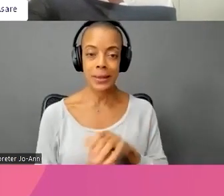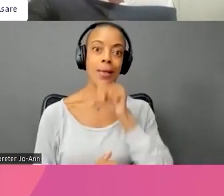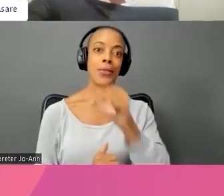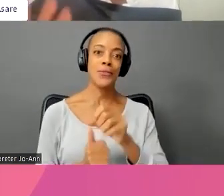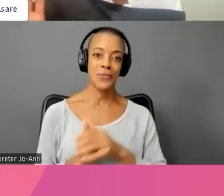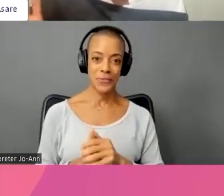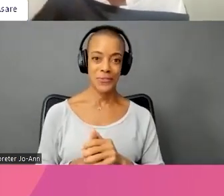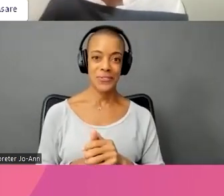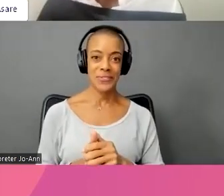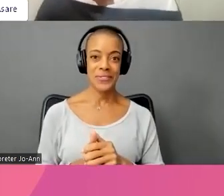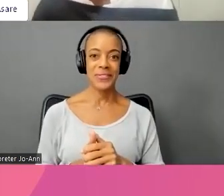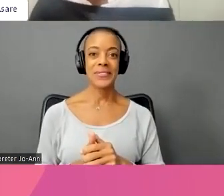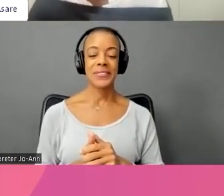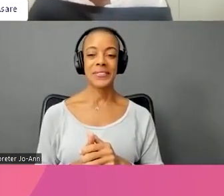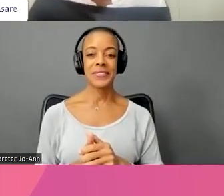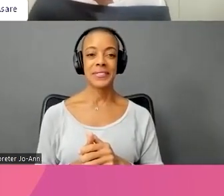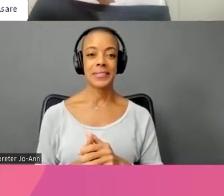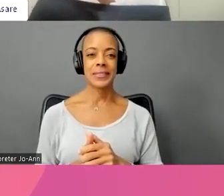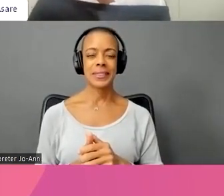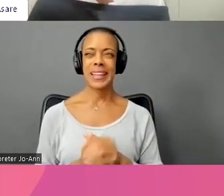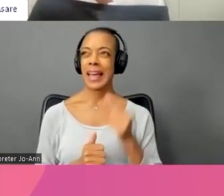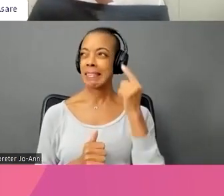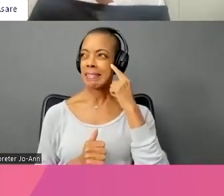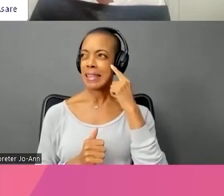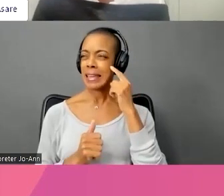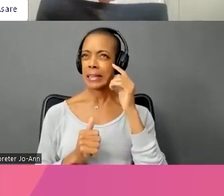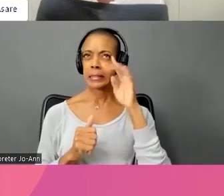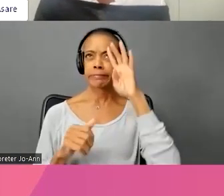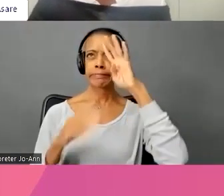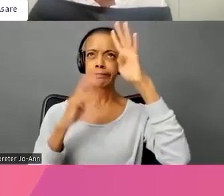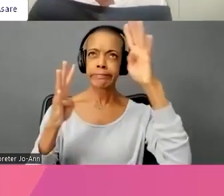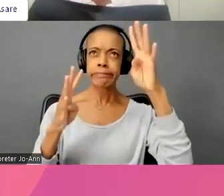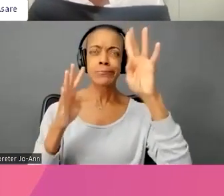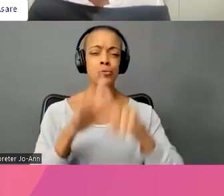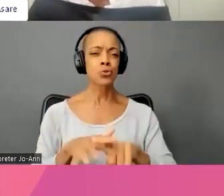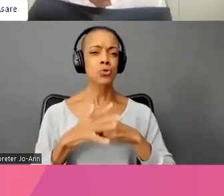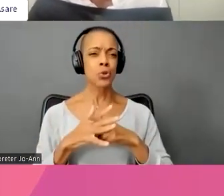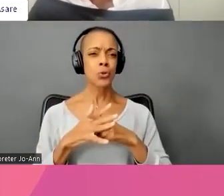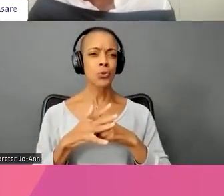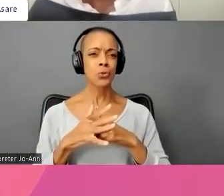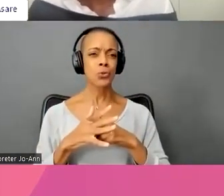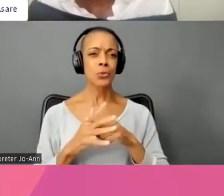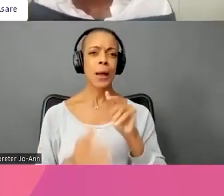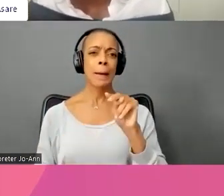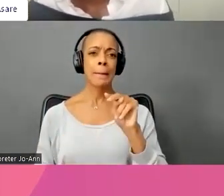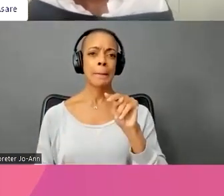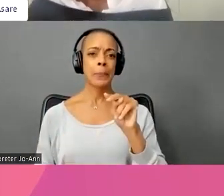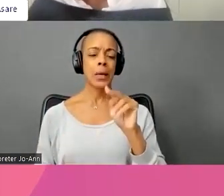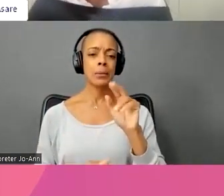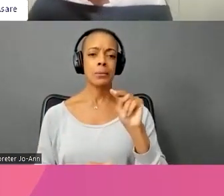And I think that these were either coined or at least started by Nneka McGregor, as well as Dr.